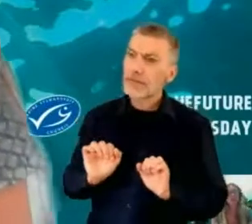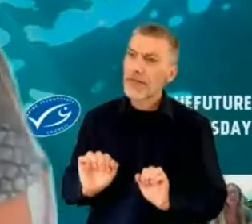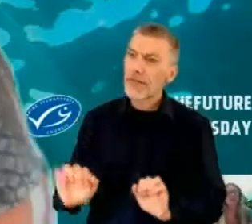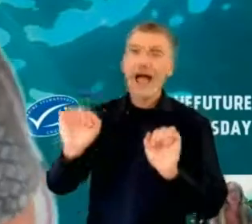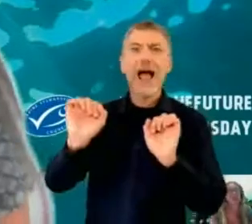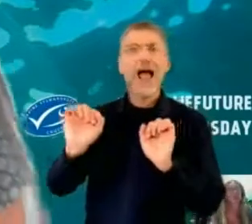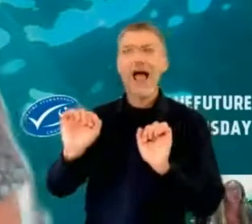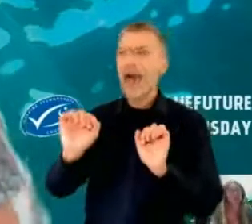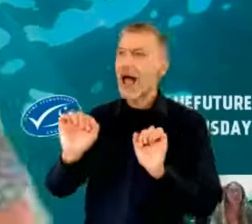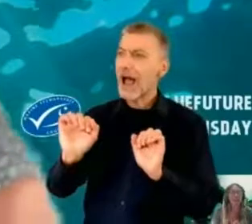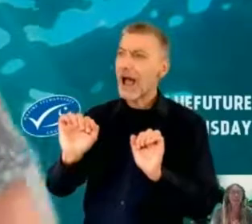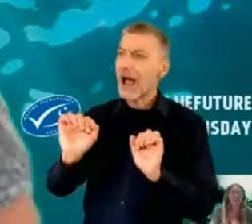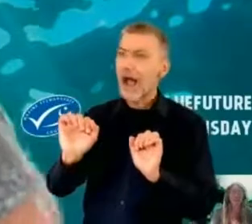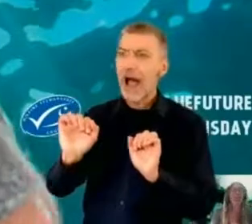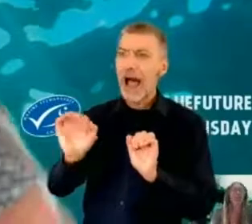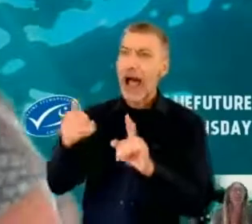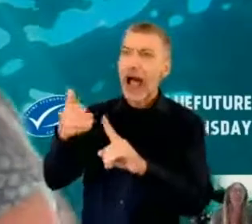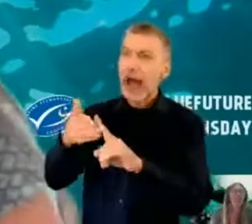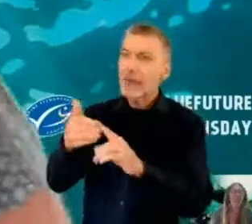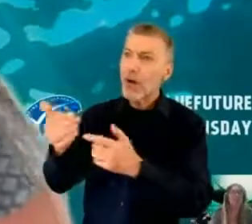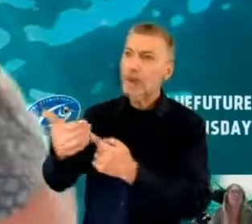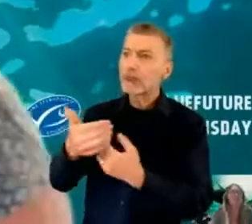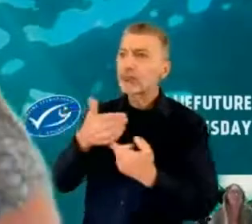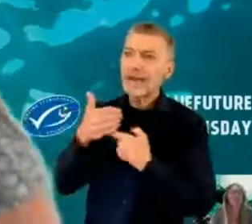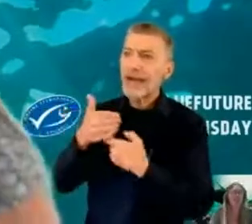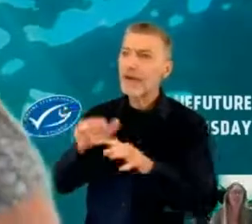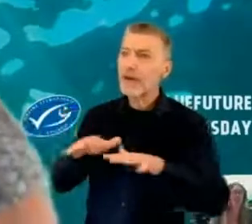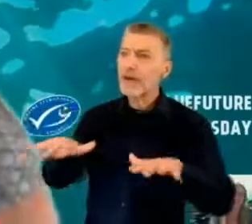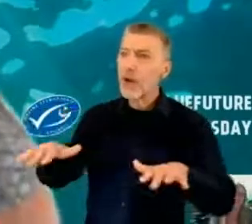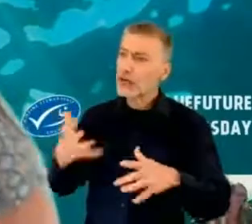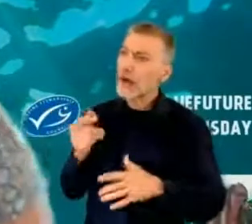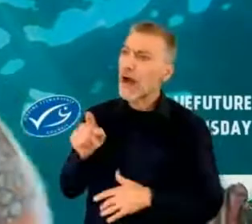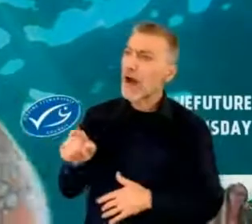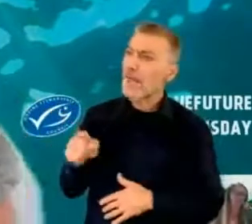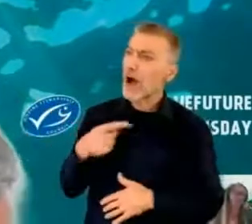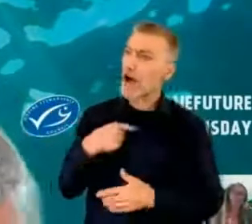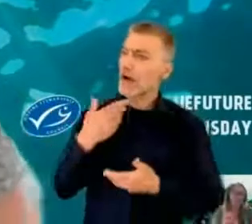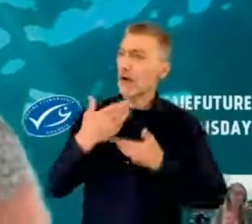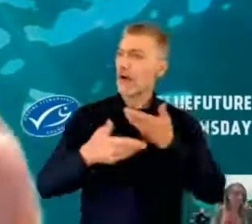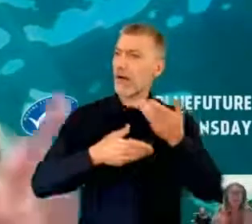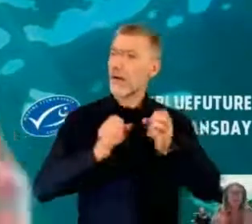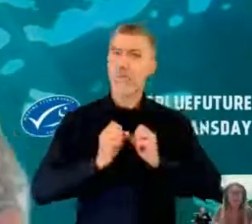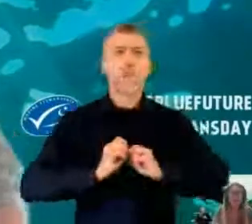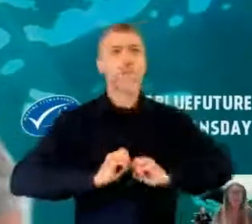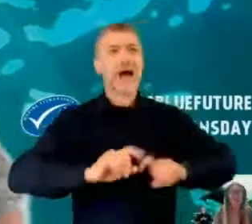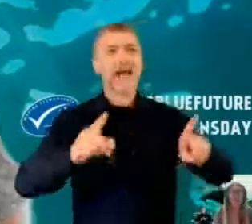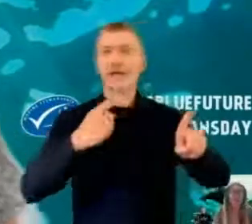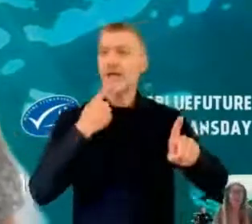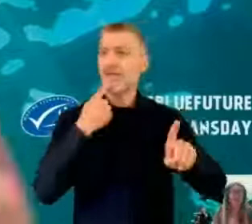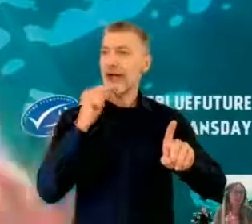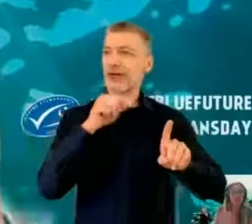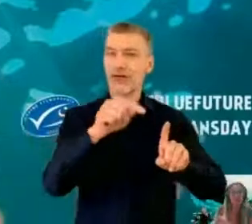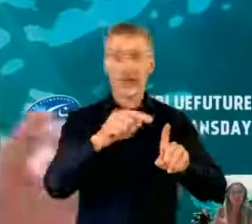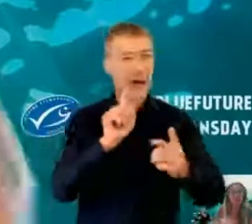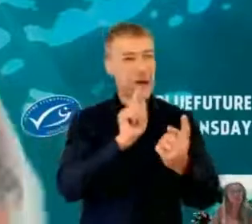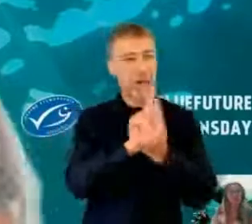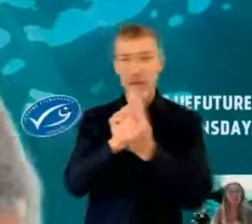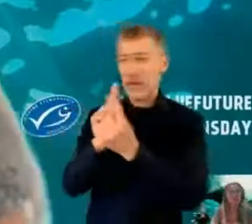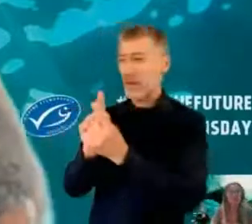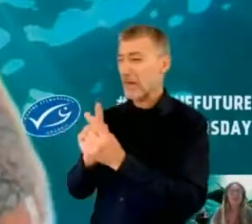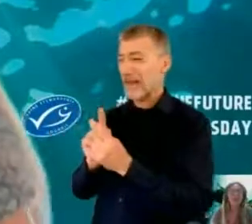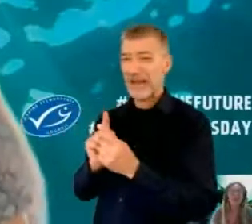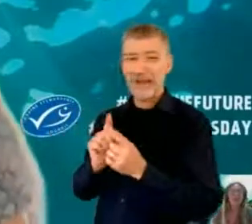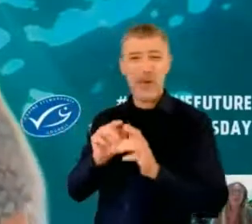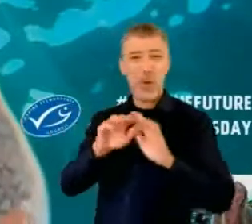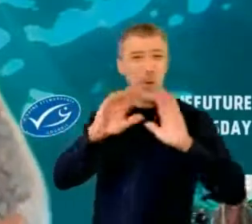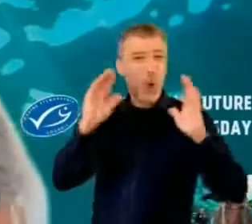the oceans. So I would say that's my favorite part because I get to meet with hundreds of people around the world, students we're funding